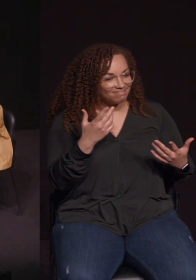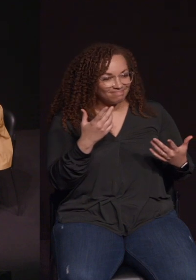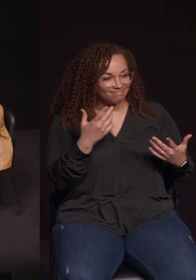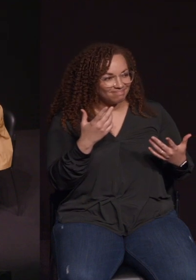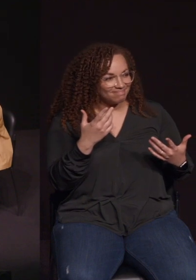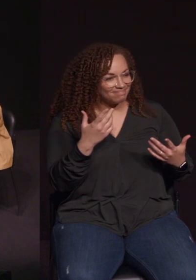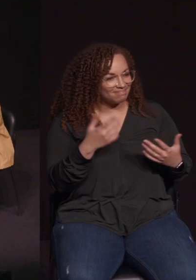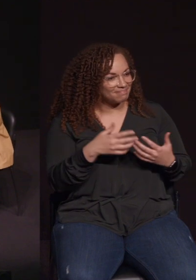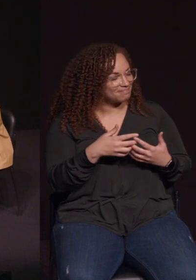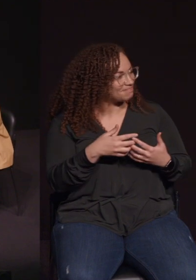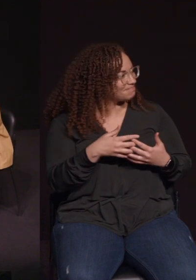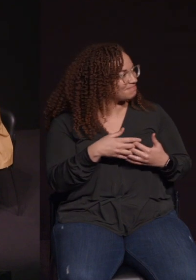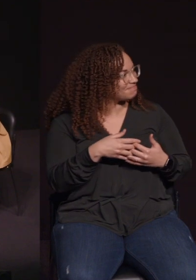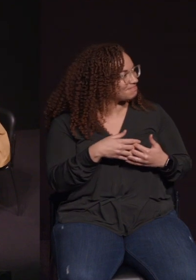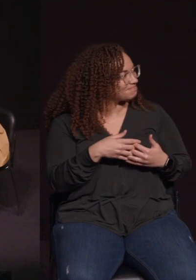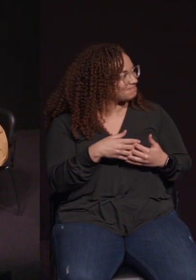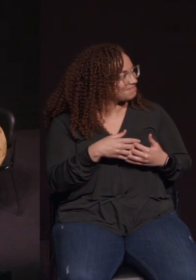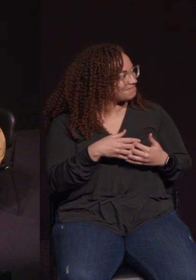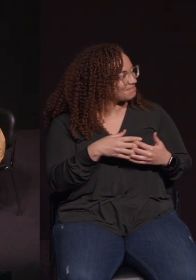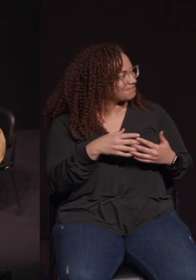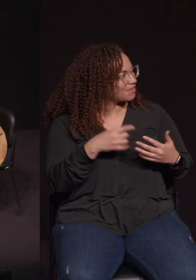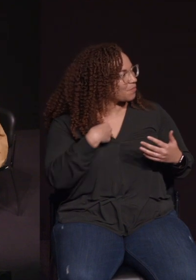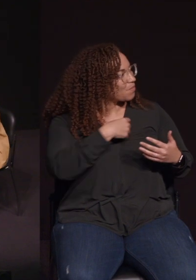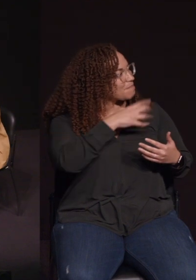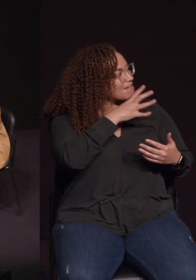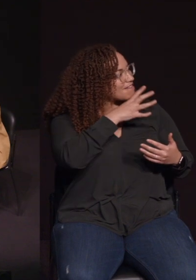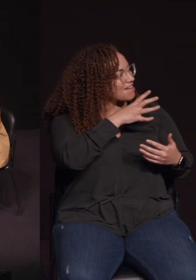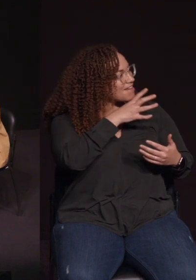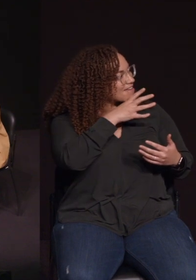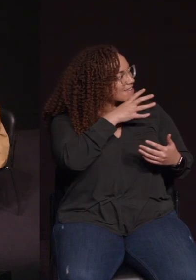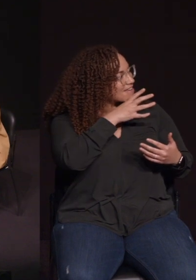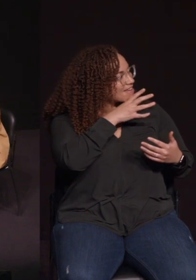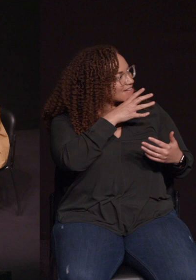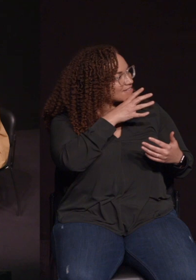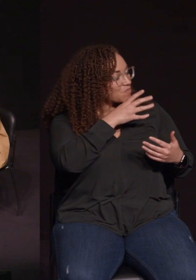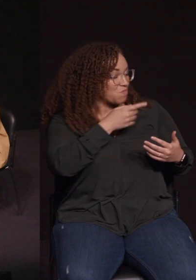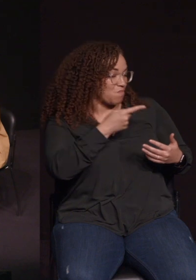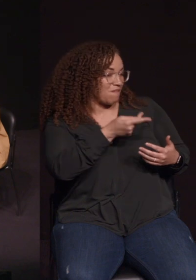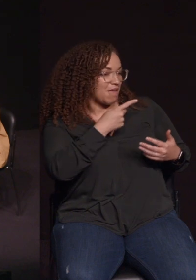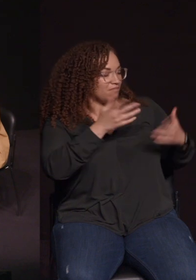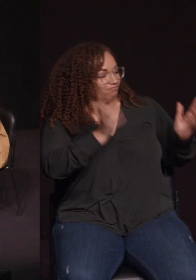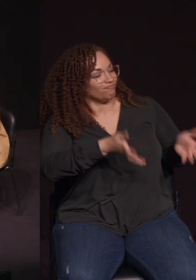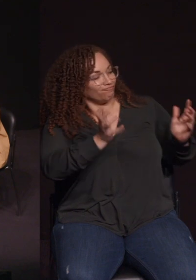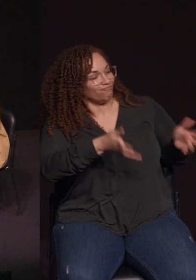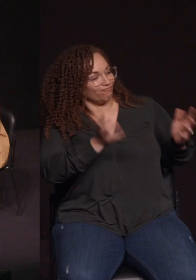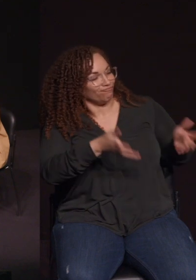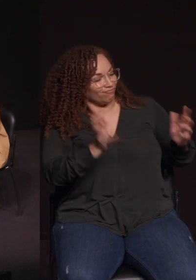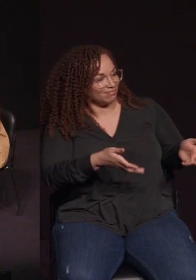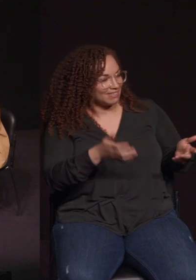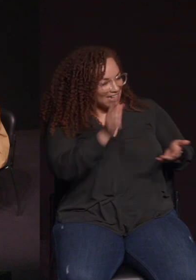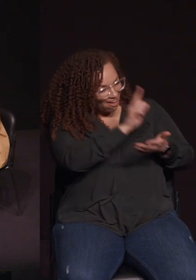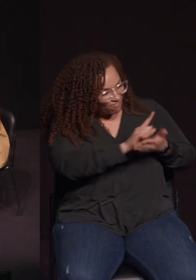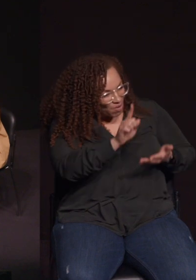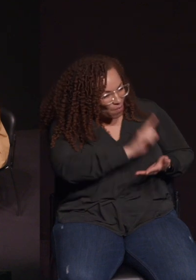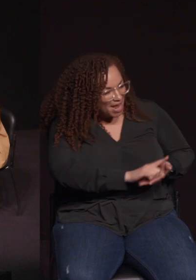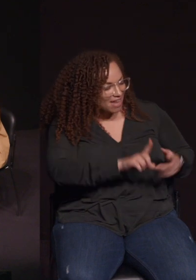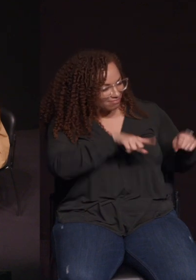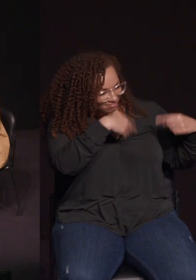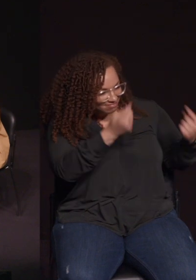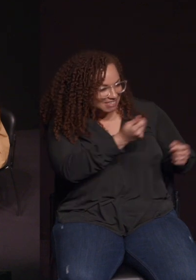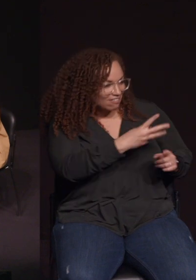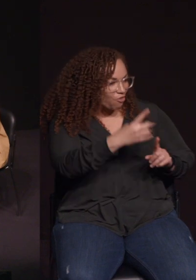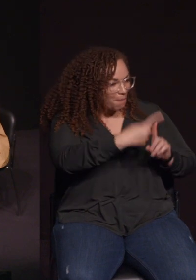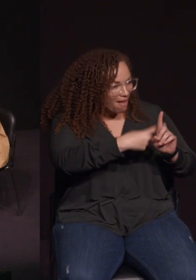dog. Look, we've been talking, look, every week for some months. Like my Mondays are